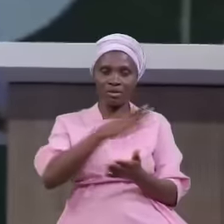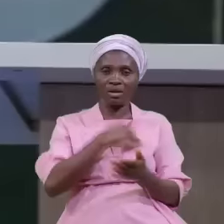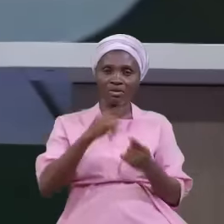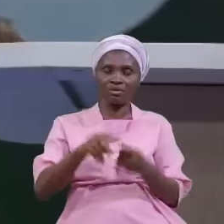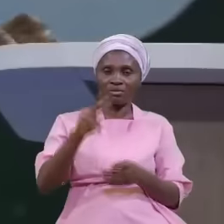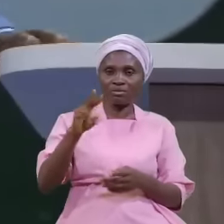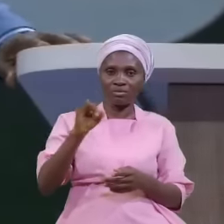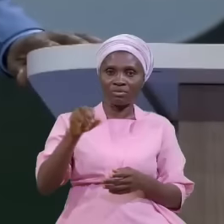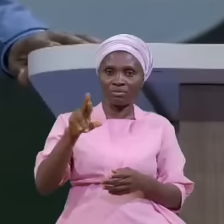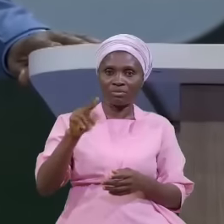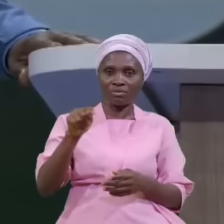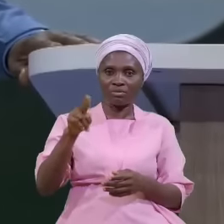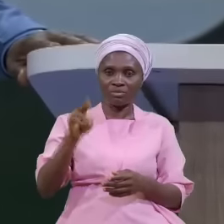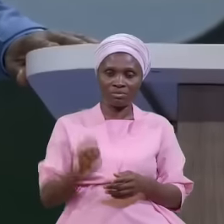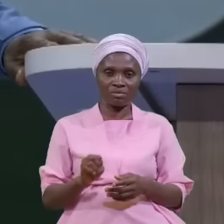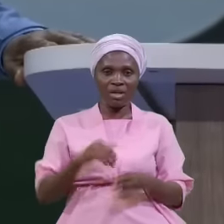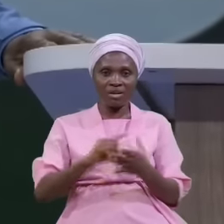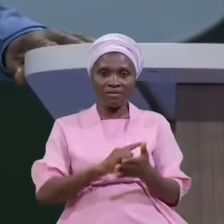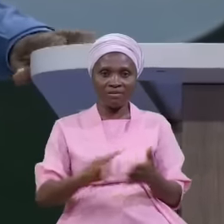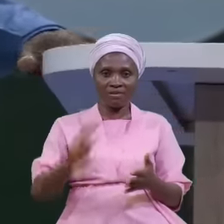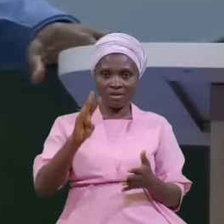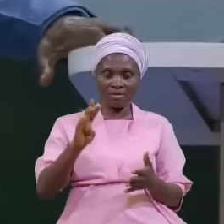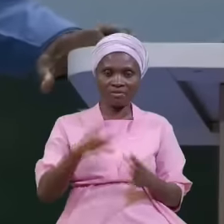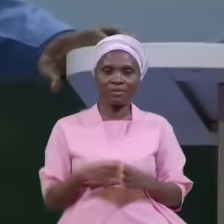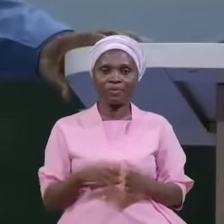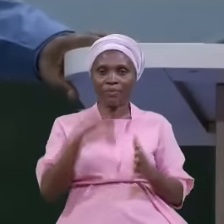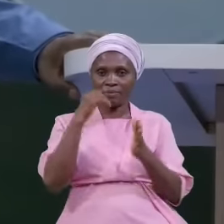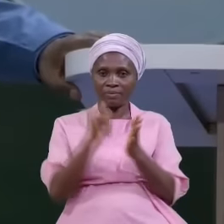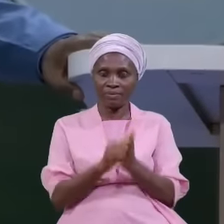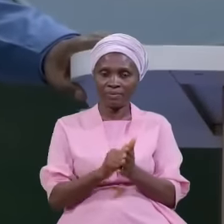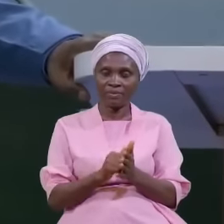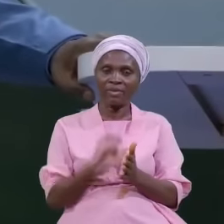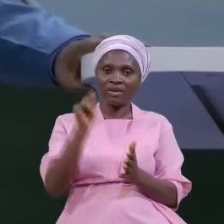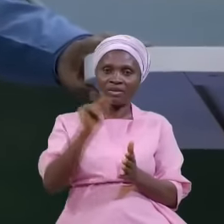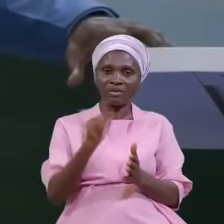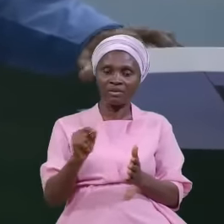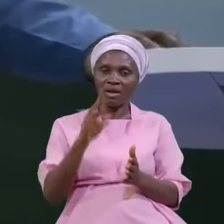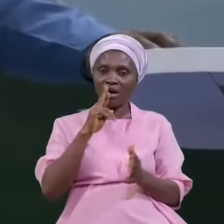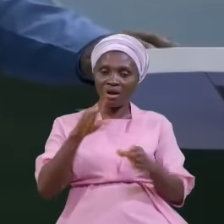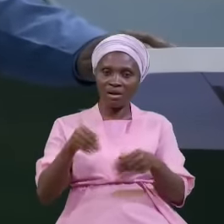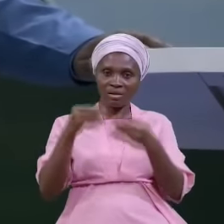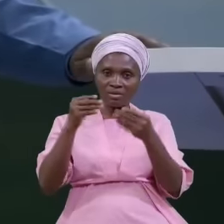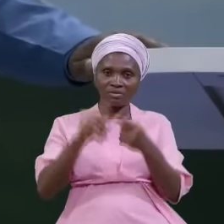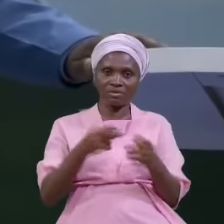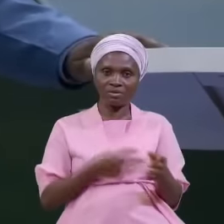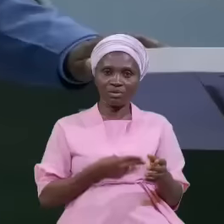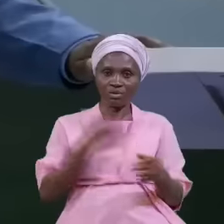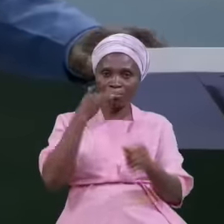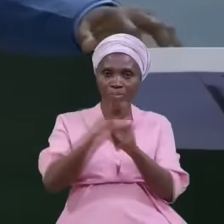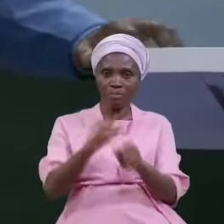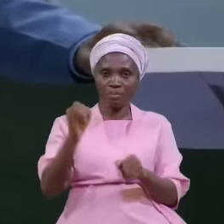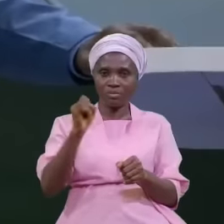4, it says, whereby are given unto us promises he has given you,